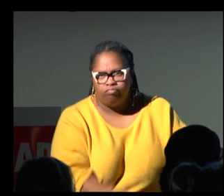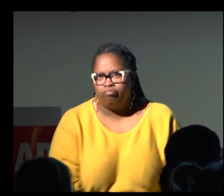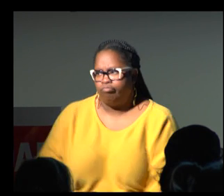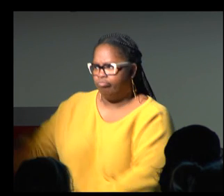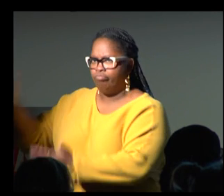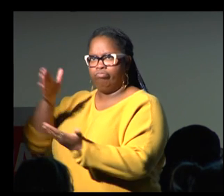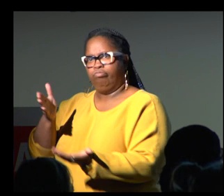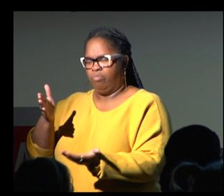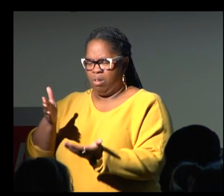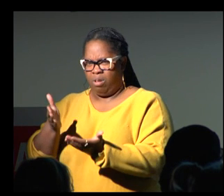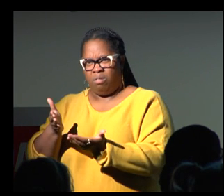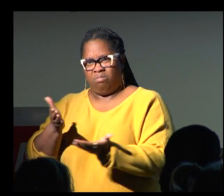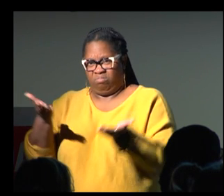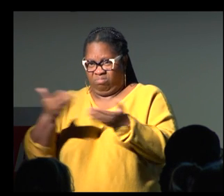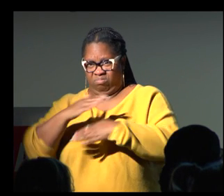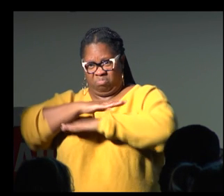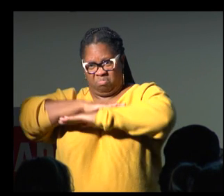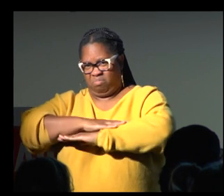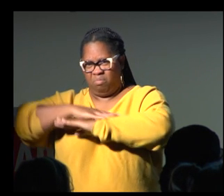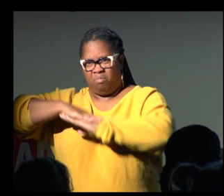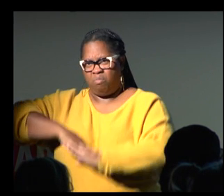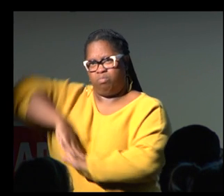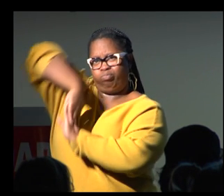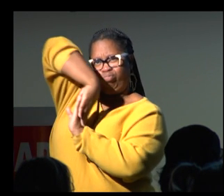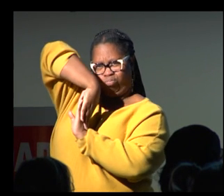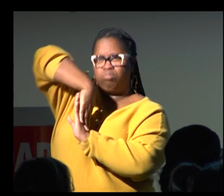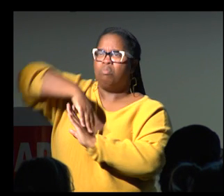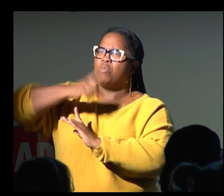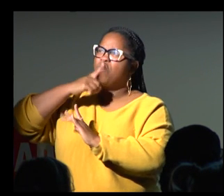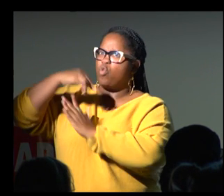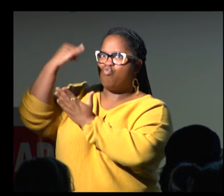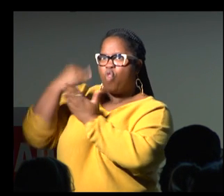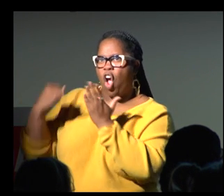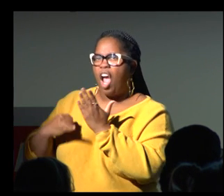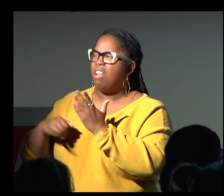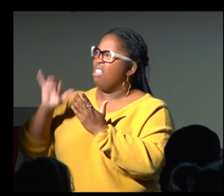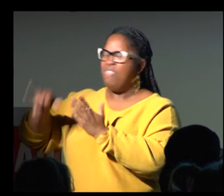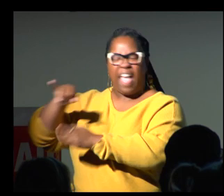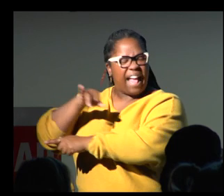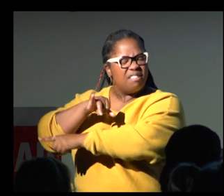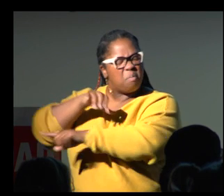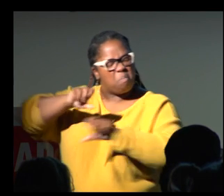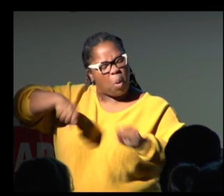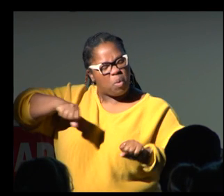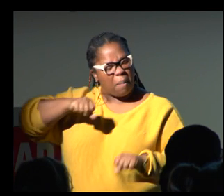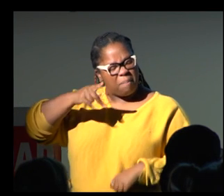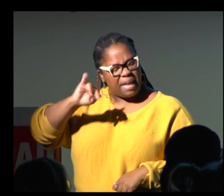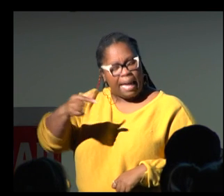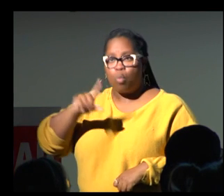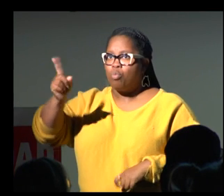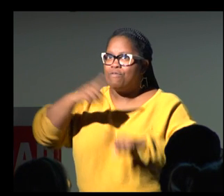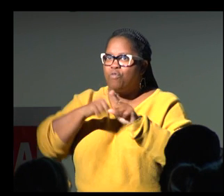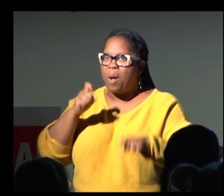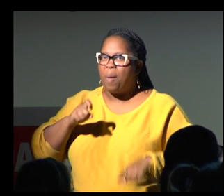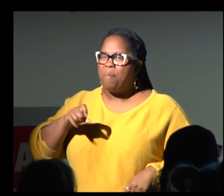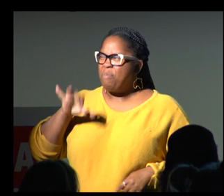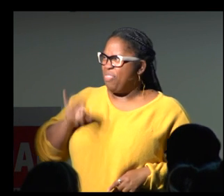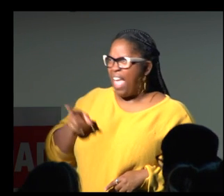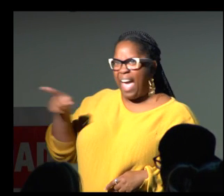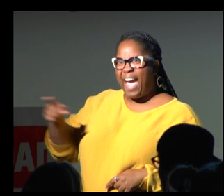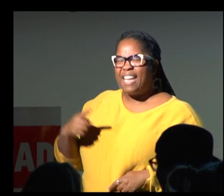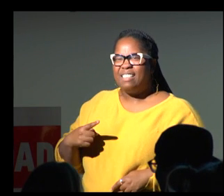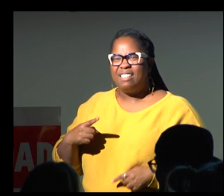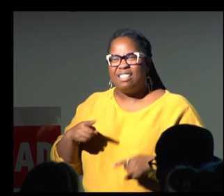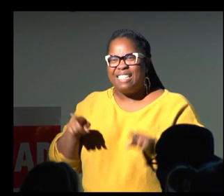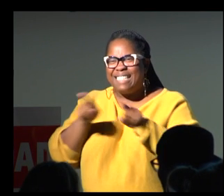with books, and he would have me draw in there. That's motorcycle pig. See, that is where that comes from. That chair is the